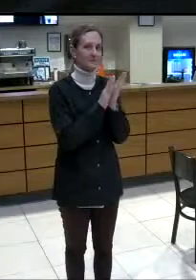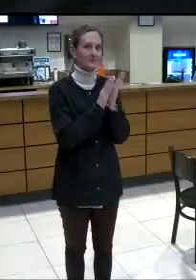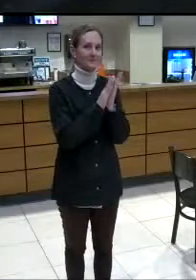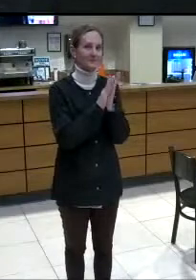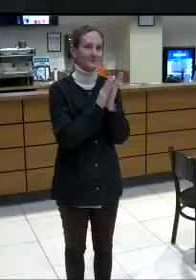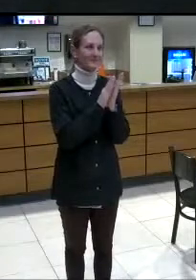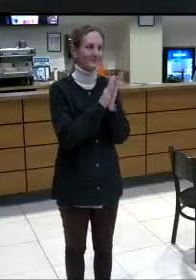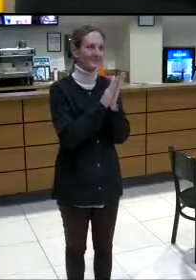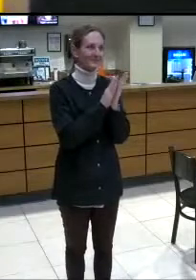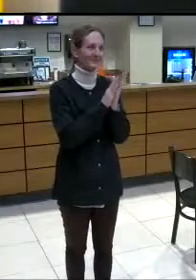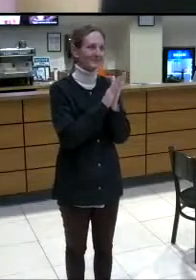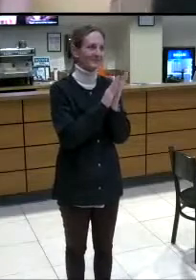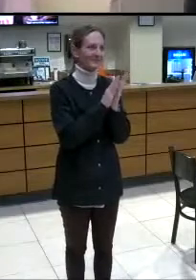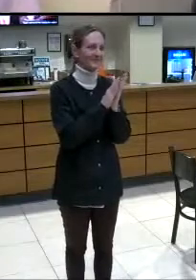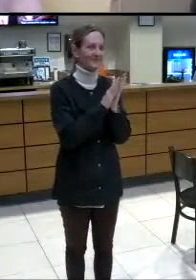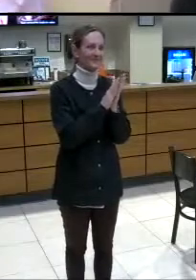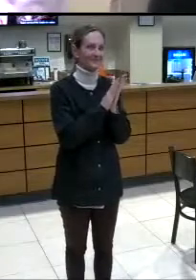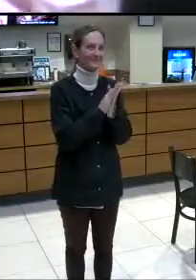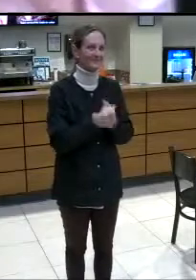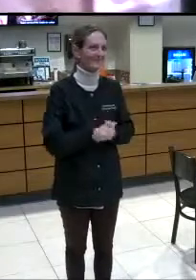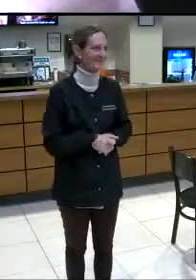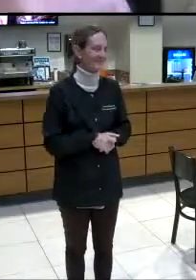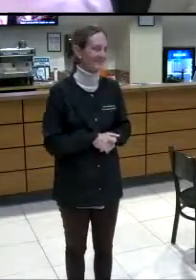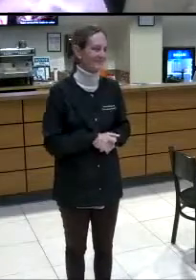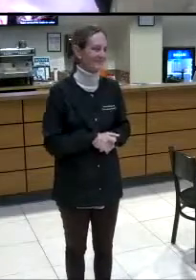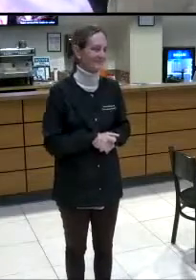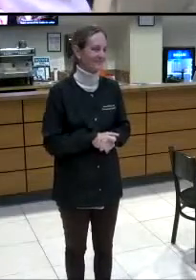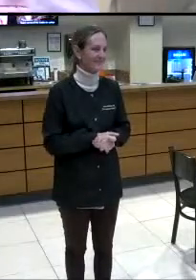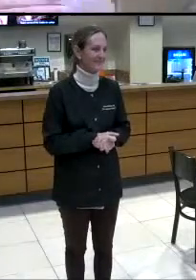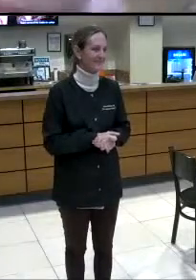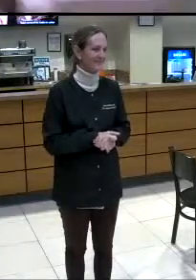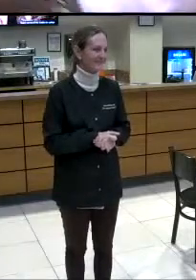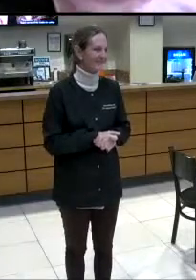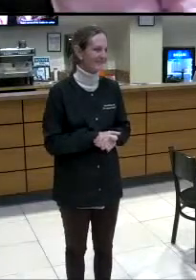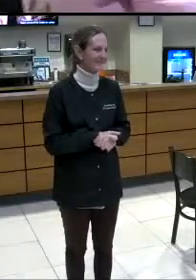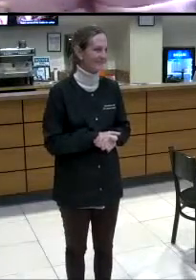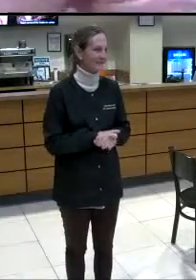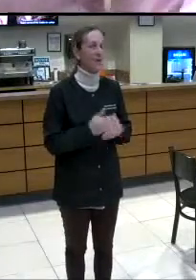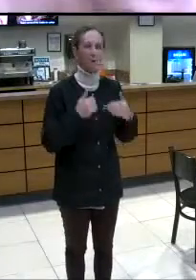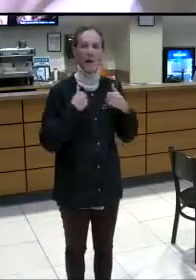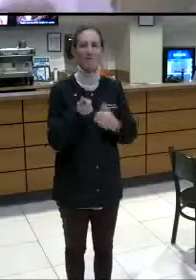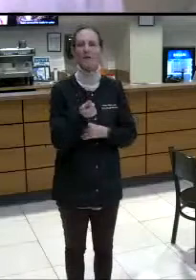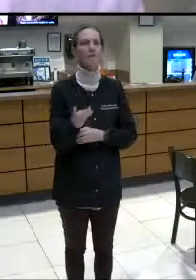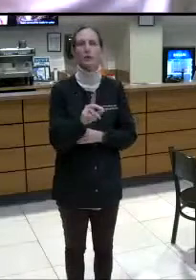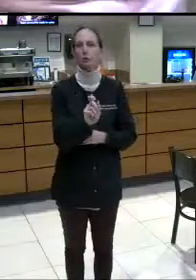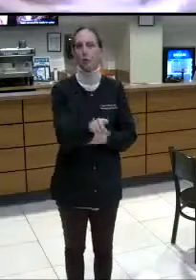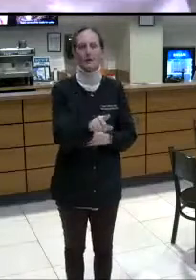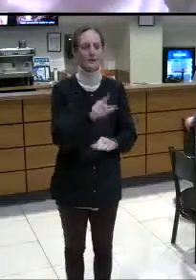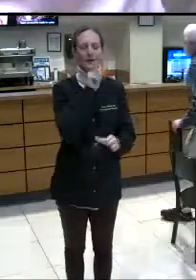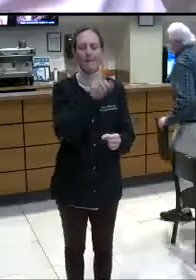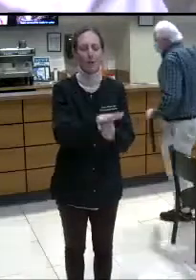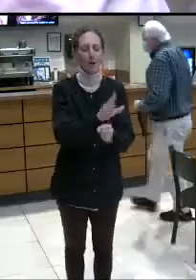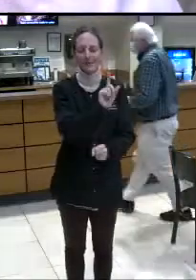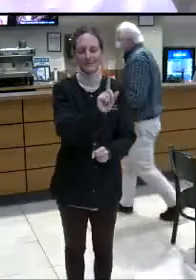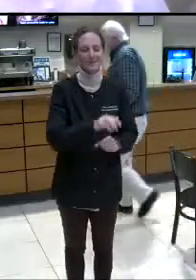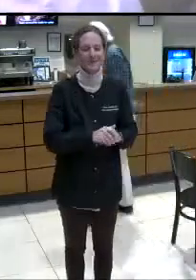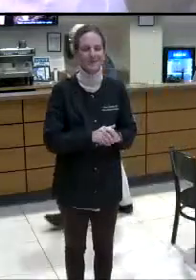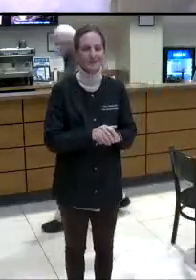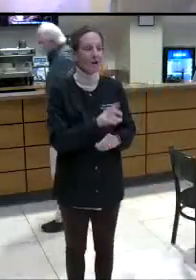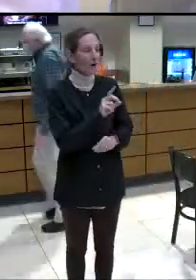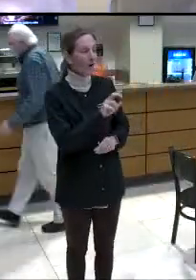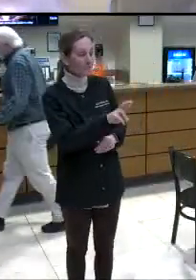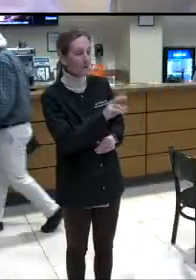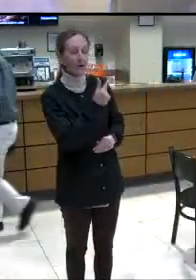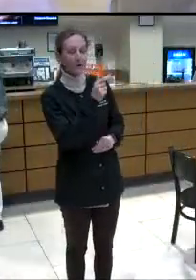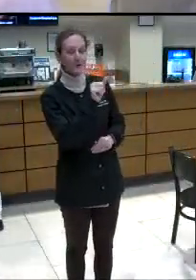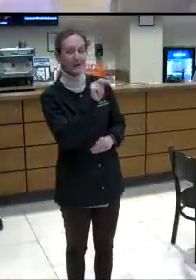Good job. Good night. I have just a couple of questions, I promise. Oh, okay, Dr. Gann. I knew it,